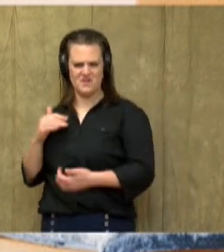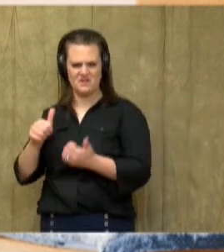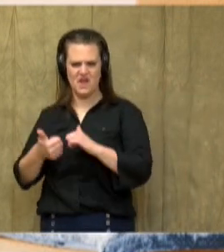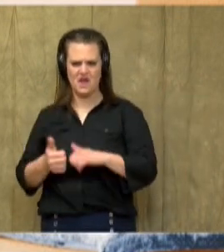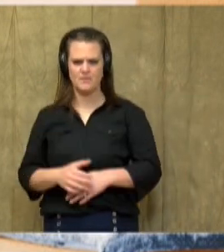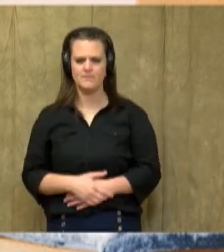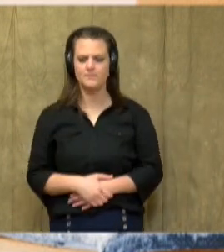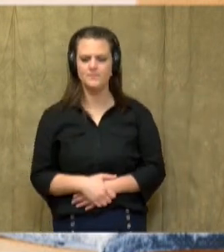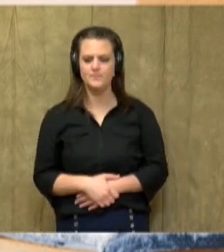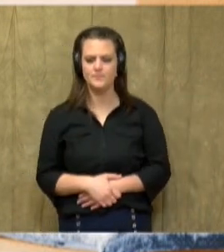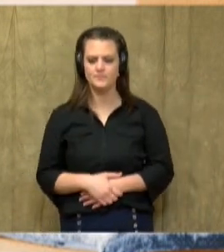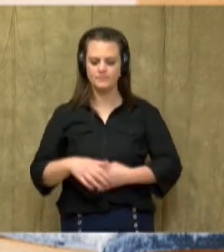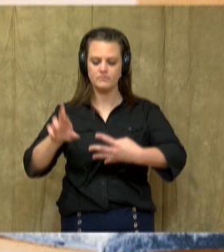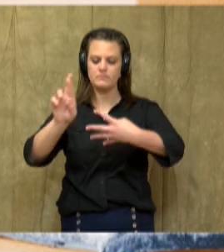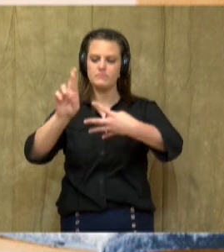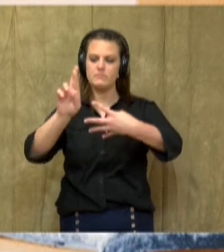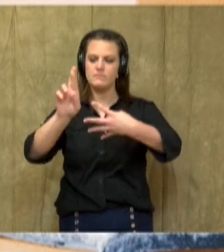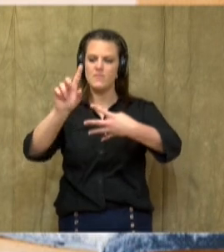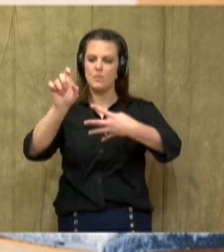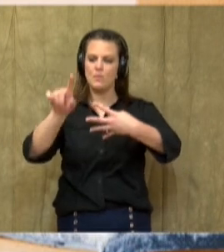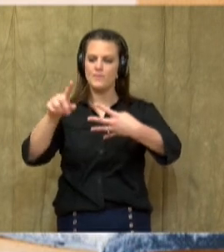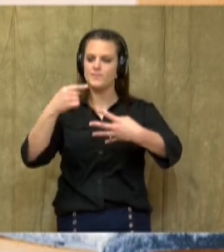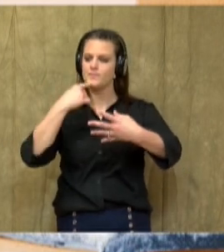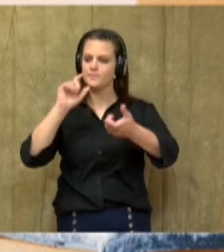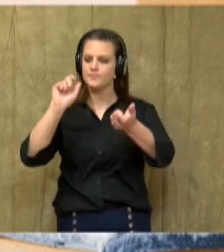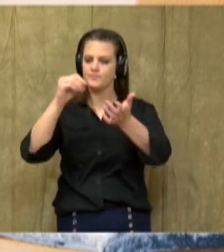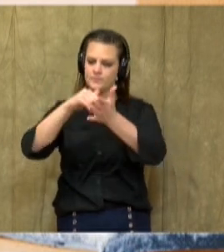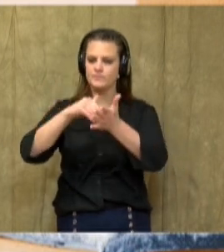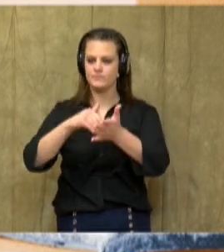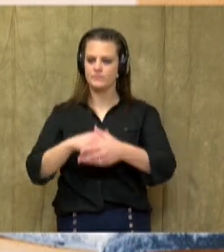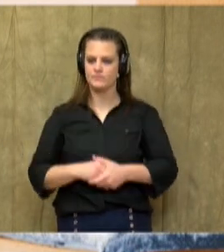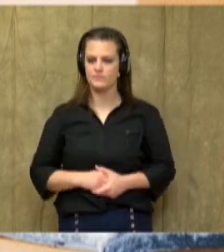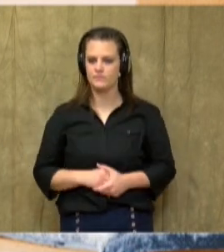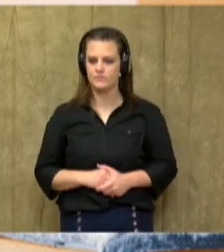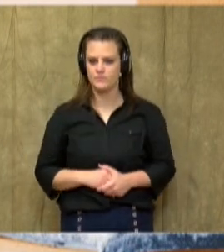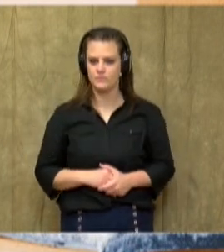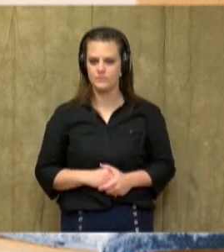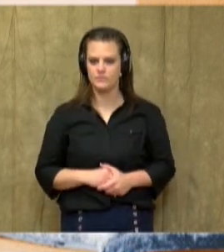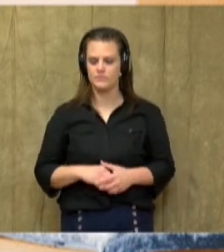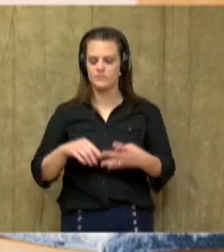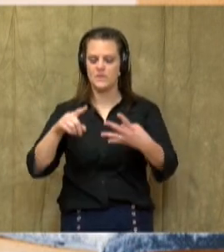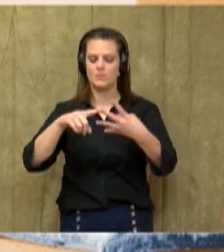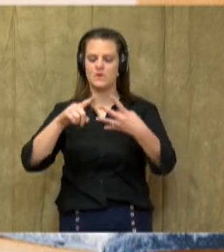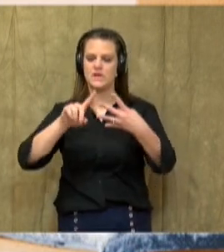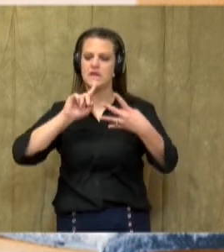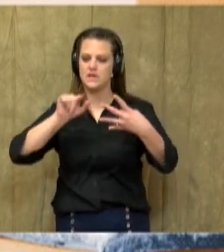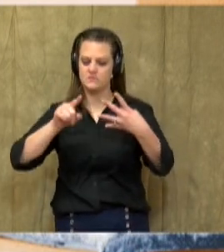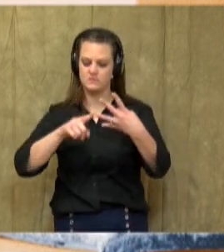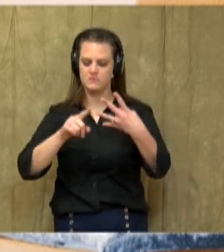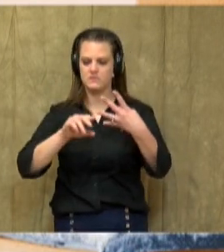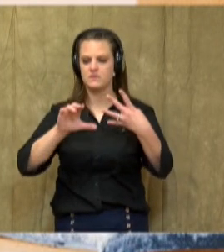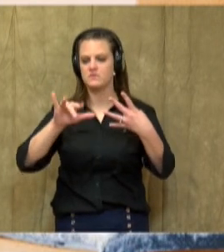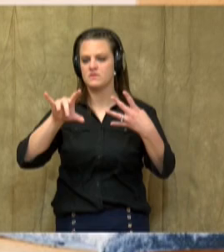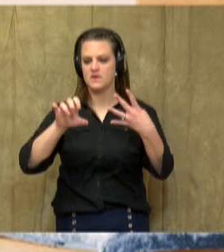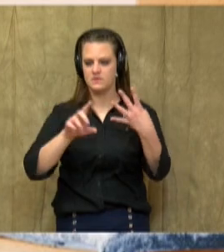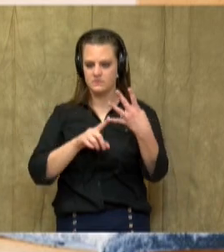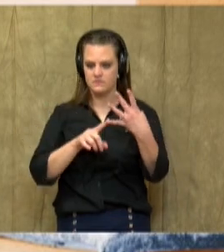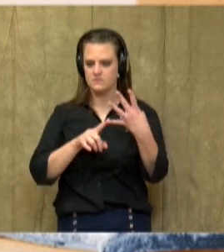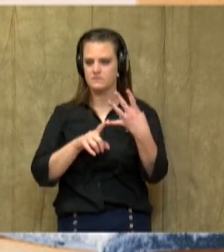this question, and we have to answer it. Okay? Then we're going to cite evidence. All